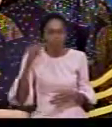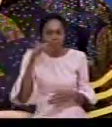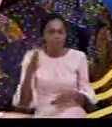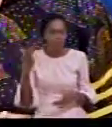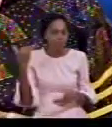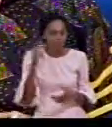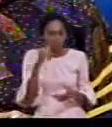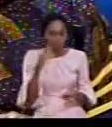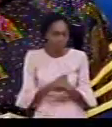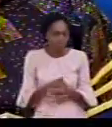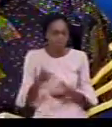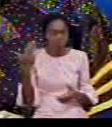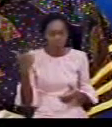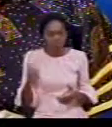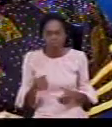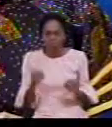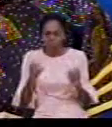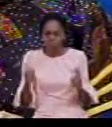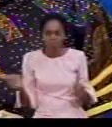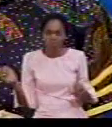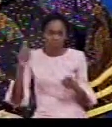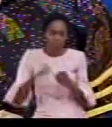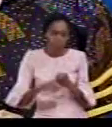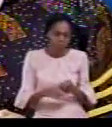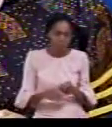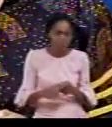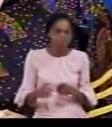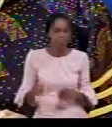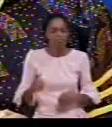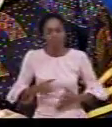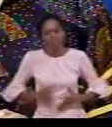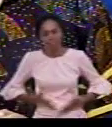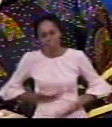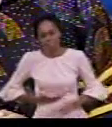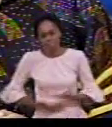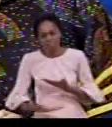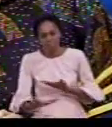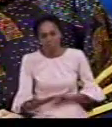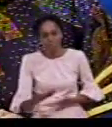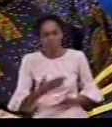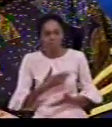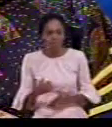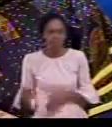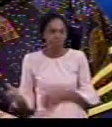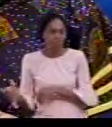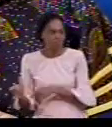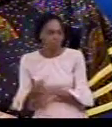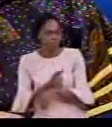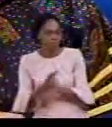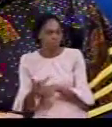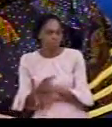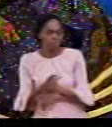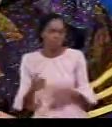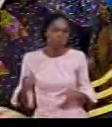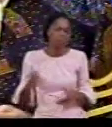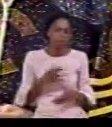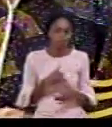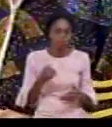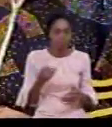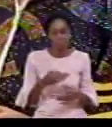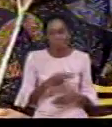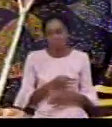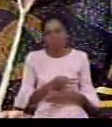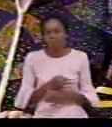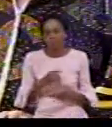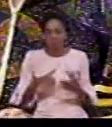having a kind of labor, it became so serious. It started on Monday, and the devil came with serious attack to take away the baby. The